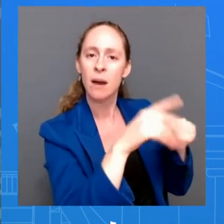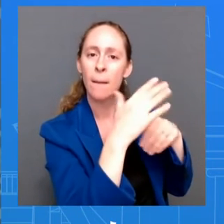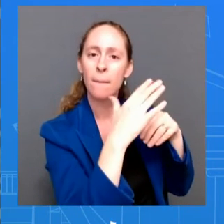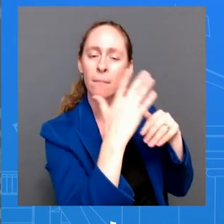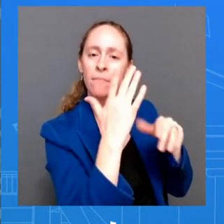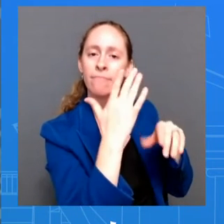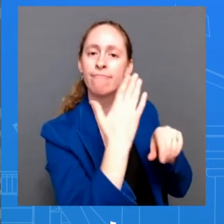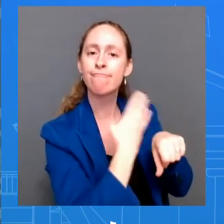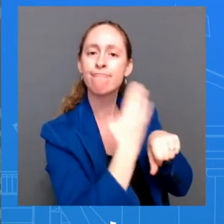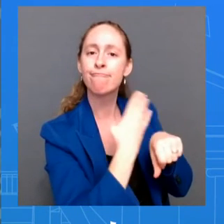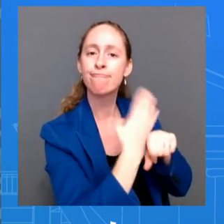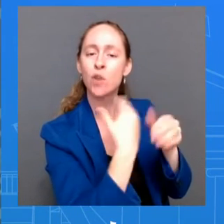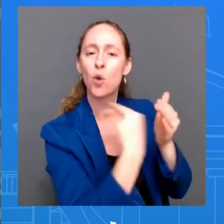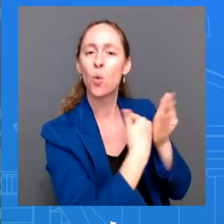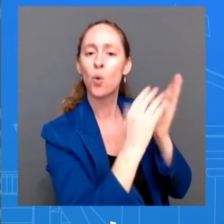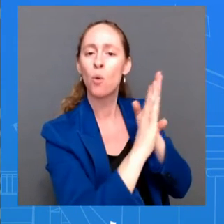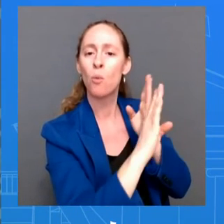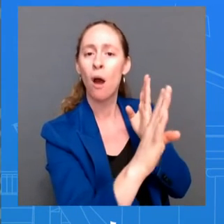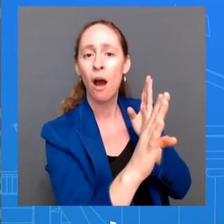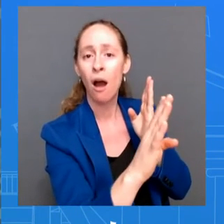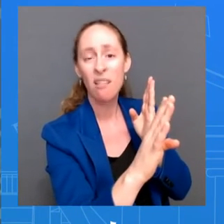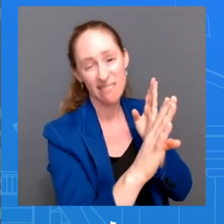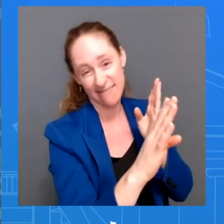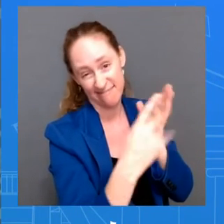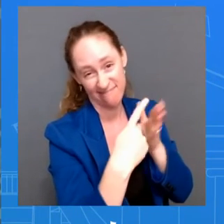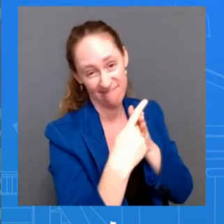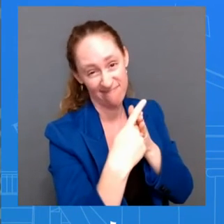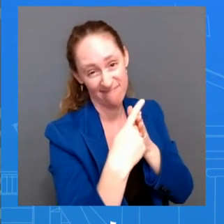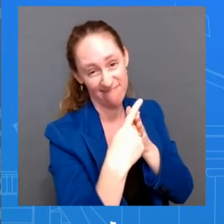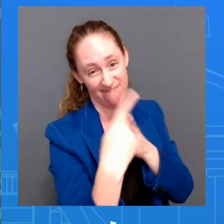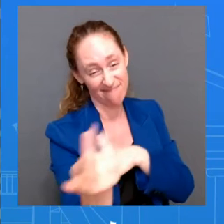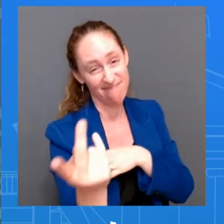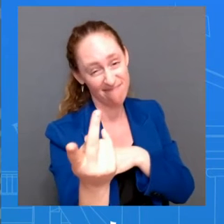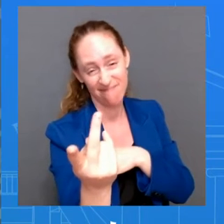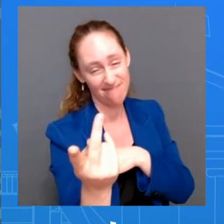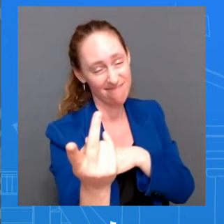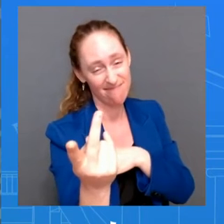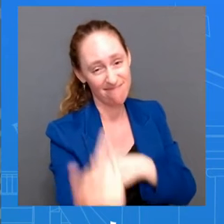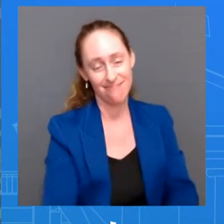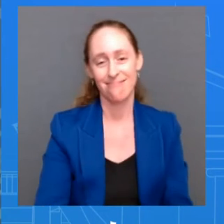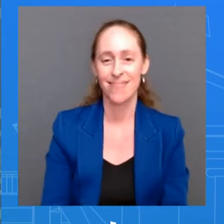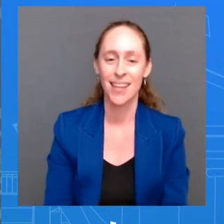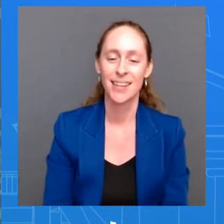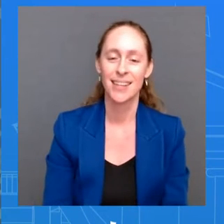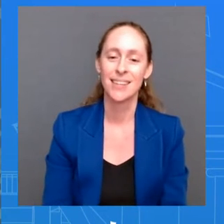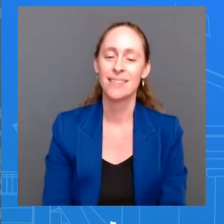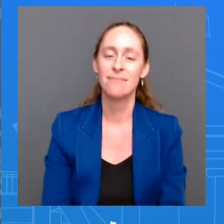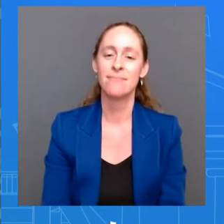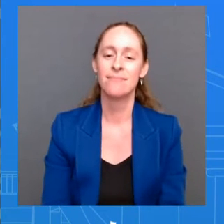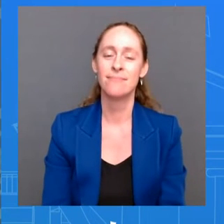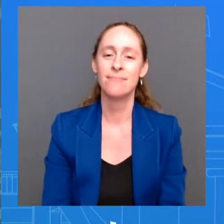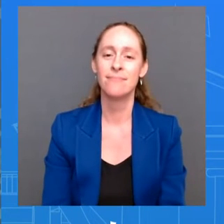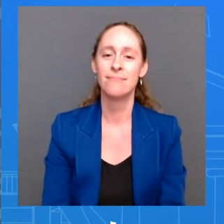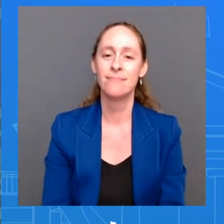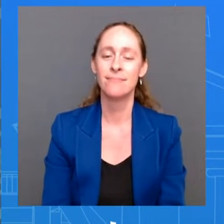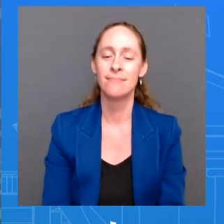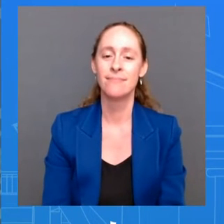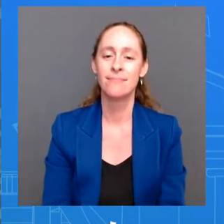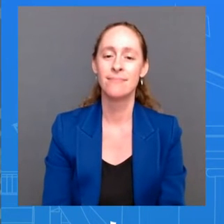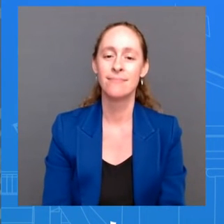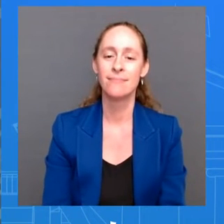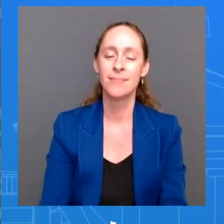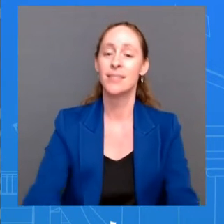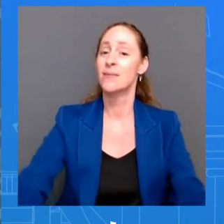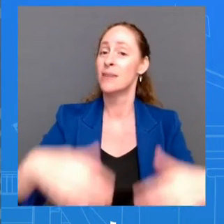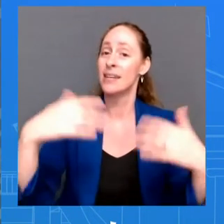way, which I just said. Just recently, CBP reported that new bollard fencing along the southwest border was